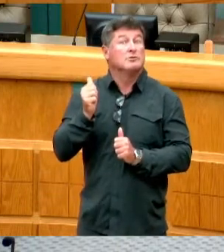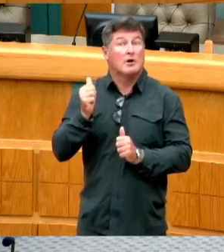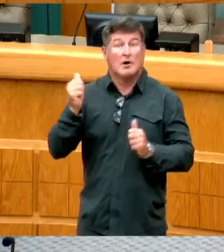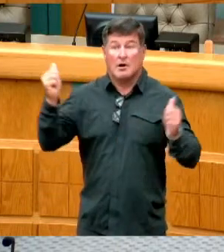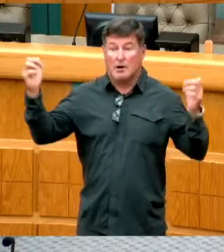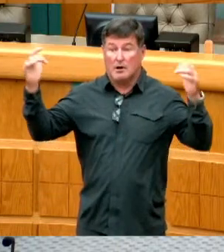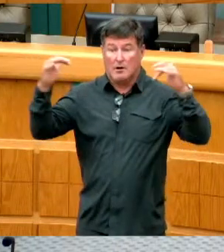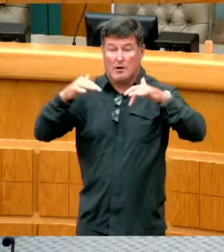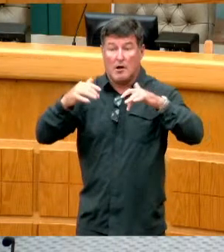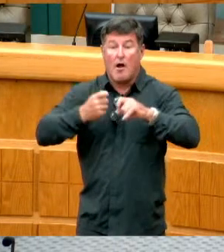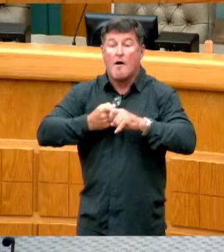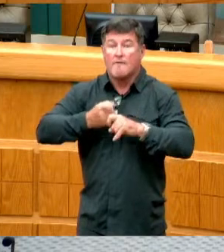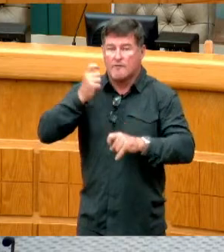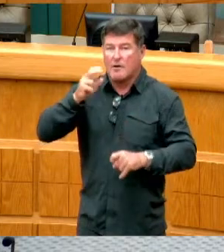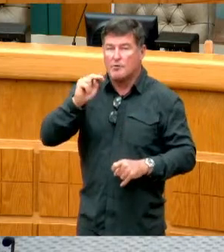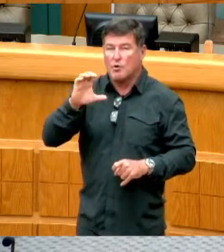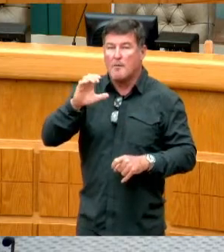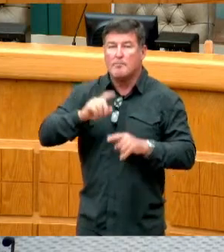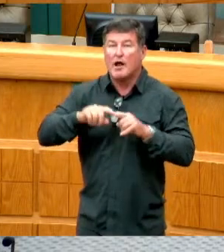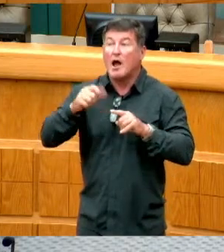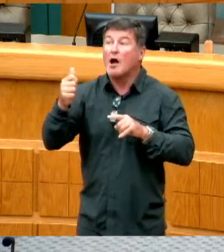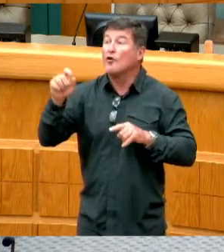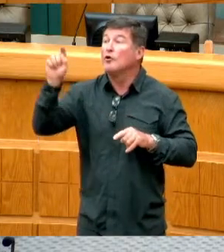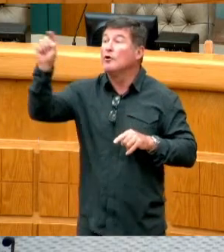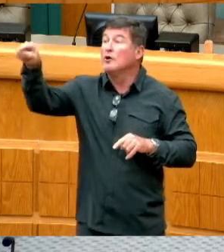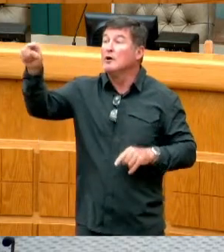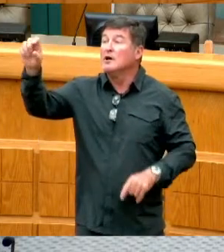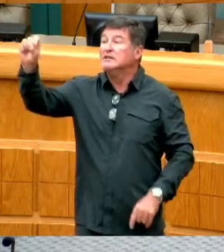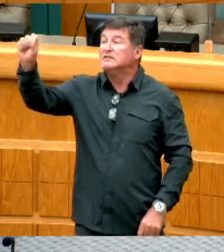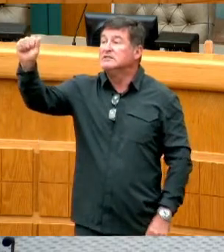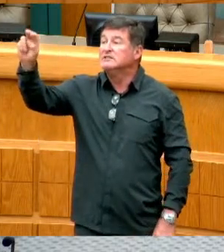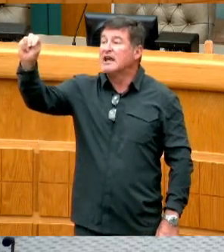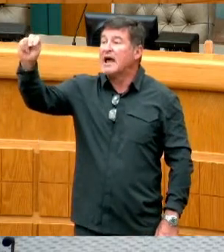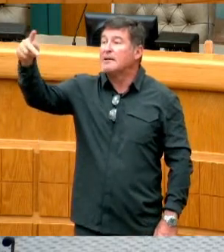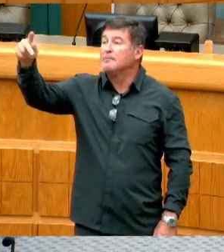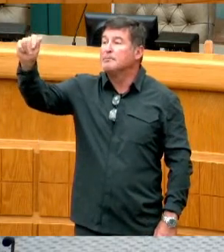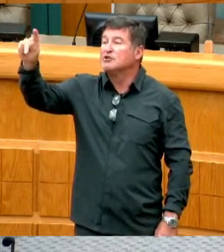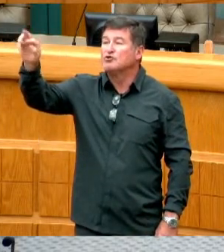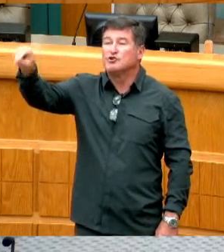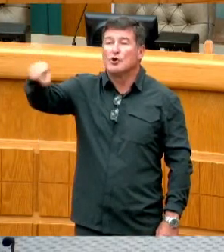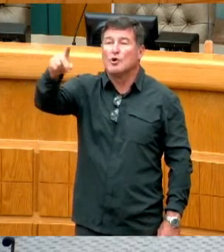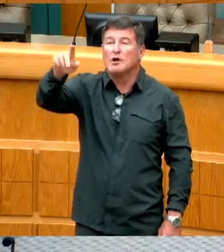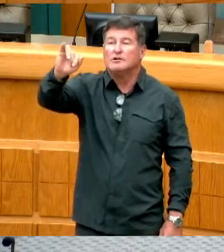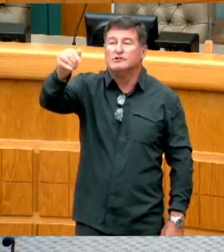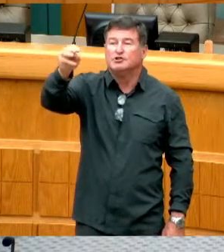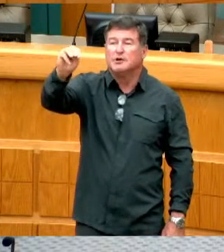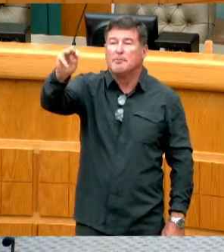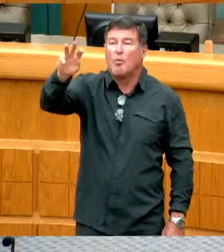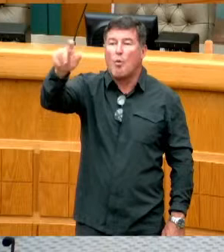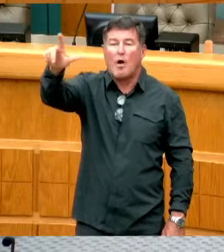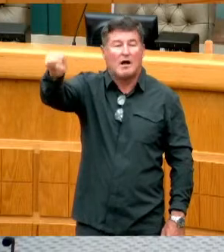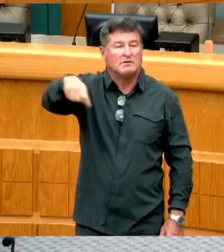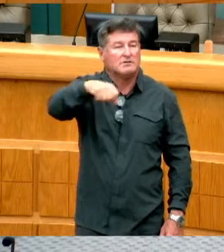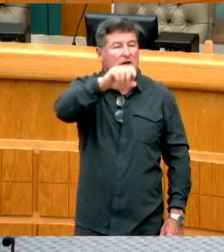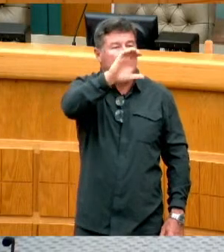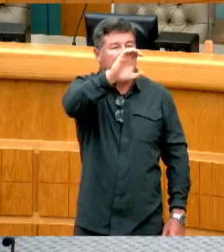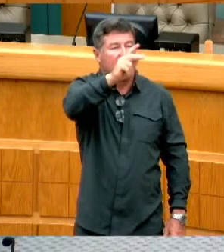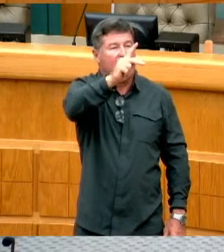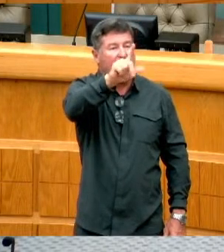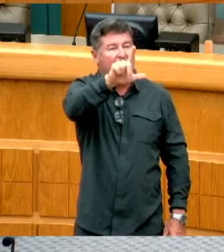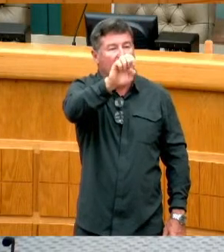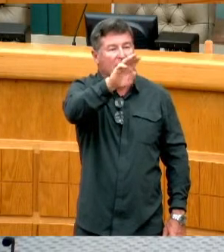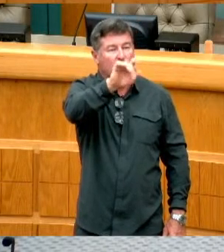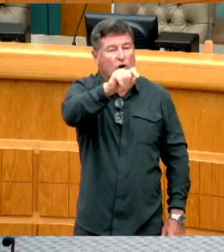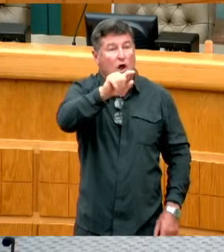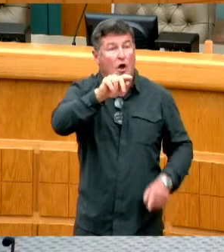but other neighboring jurisdictions such as San Pat, Jim Wells, Clayburgh, along with 47 additional counties